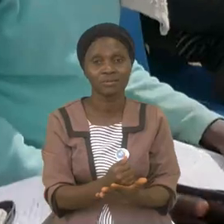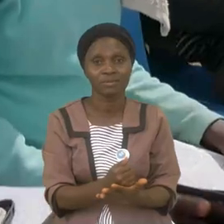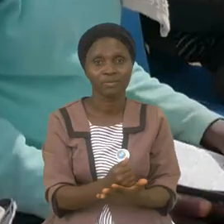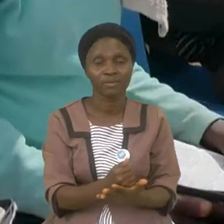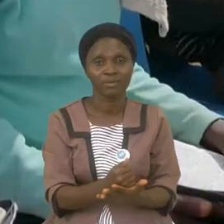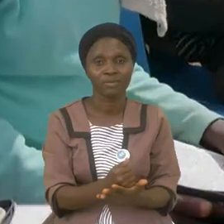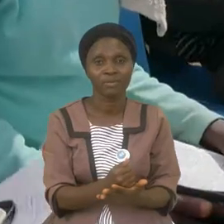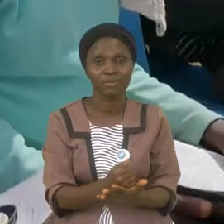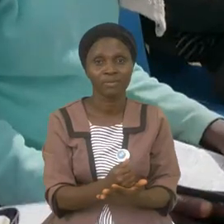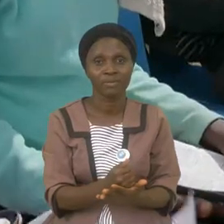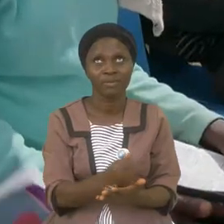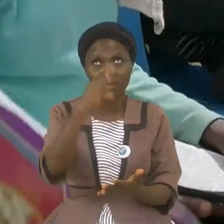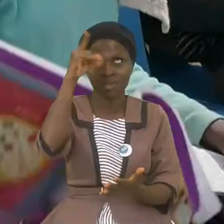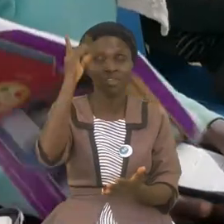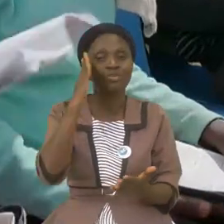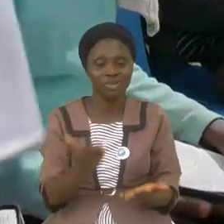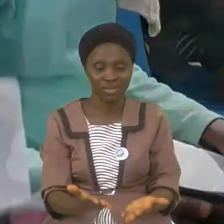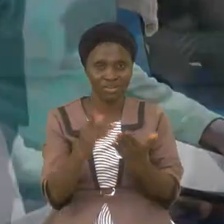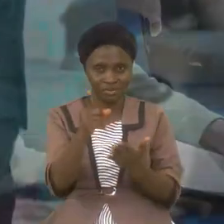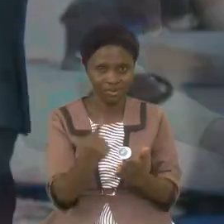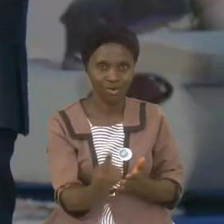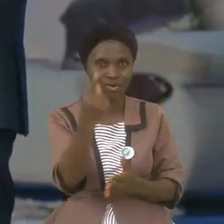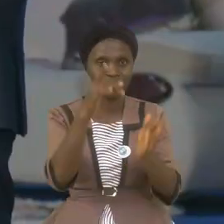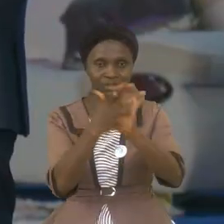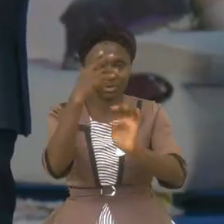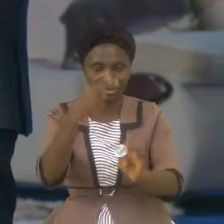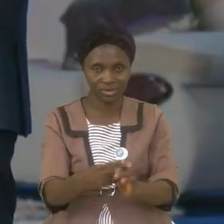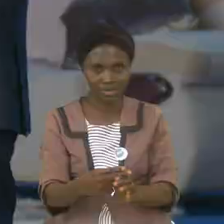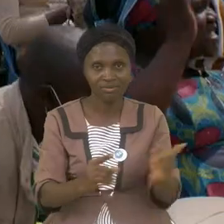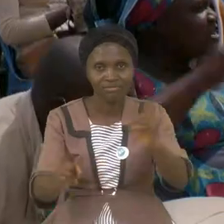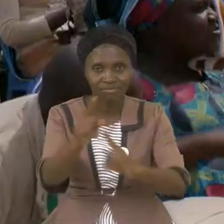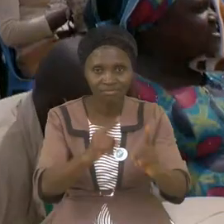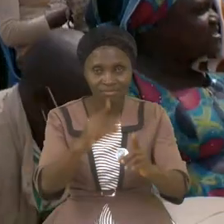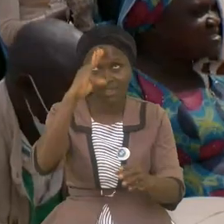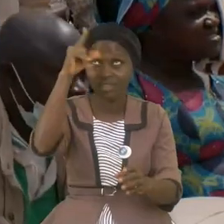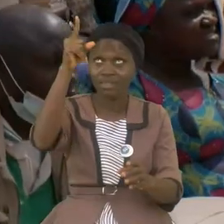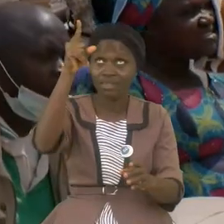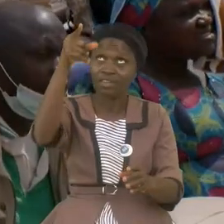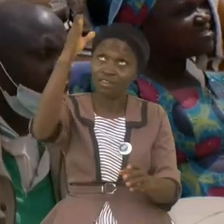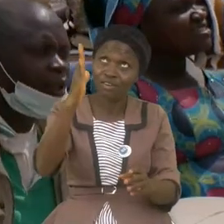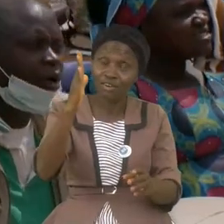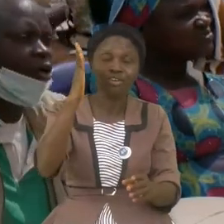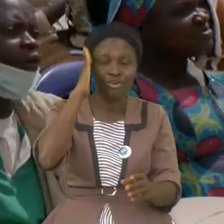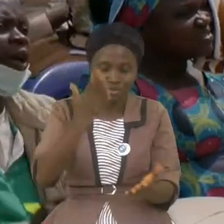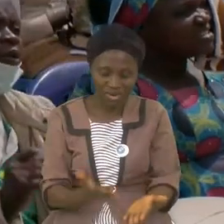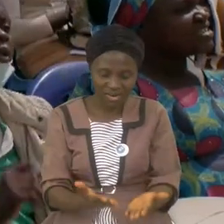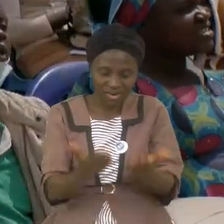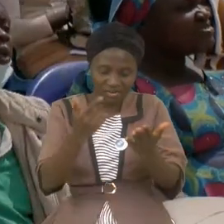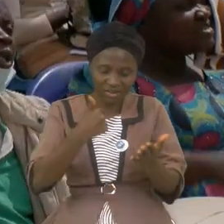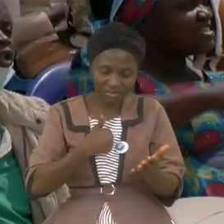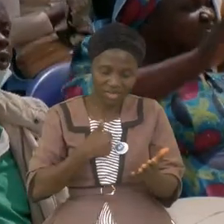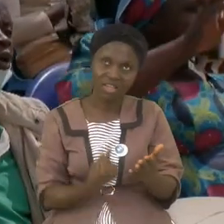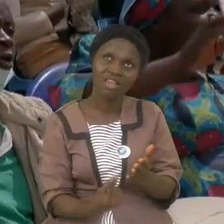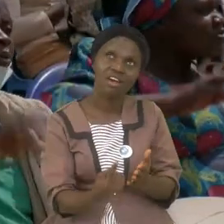will lift you up. Amen. He will lift me up. Amen. He, the God of heaven, will lift